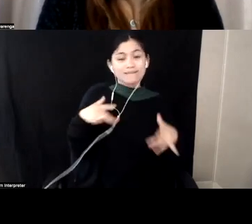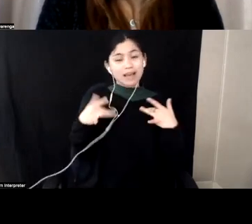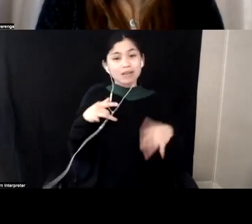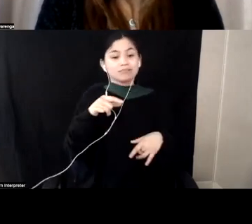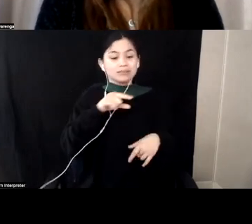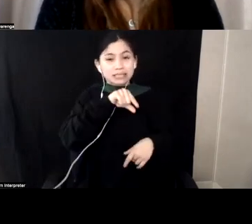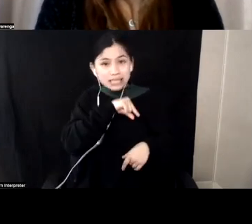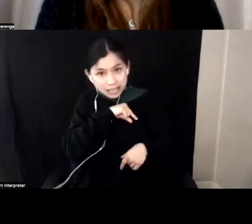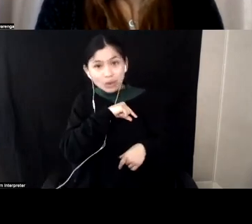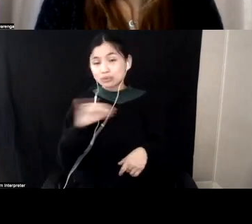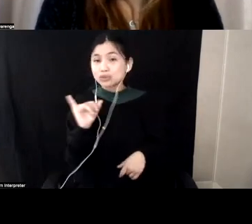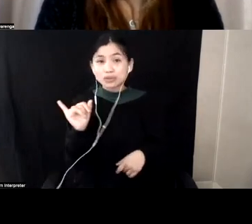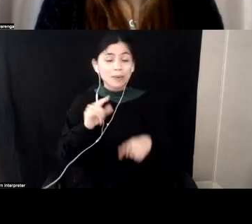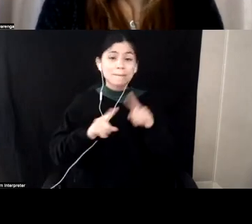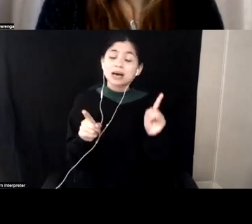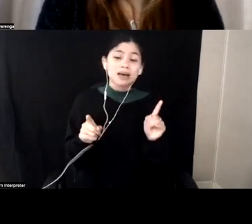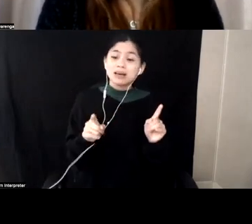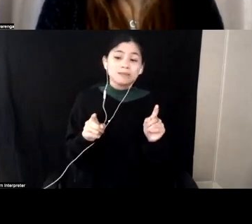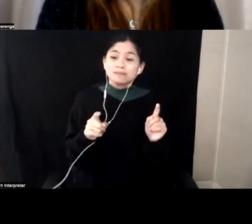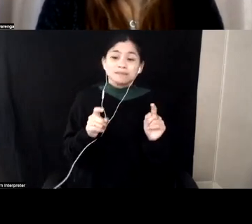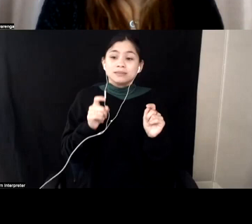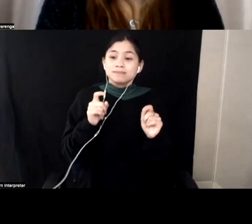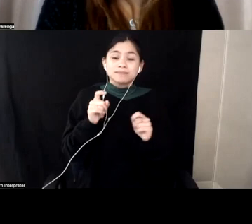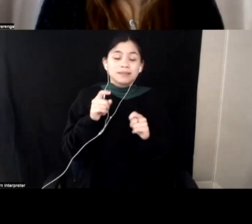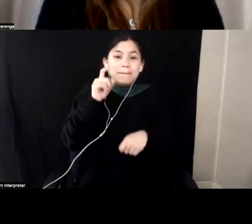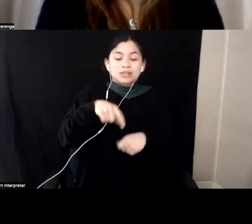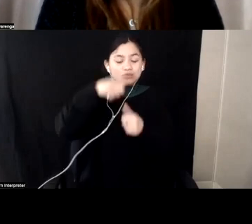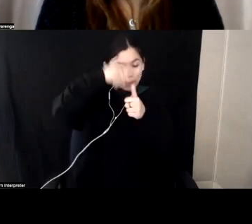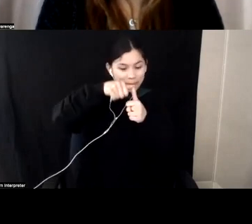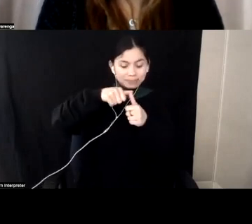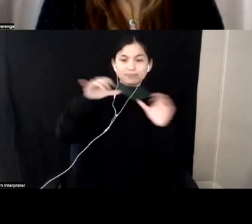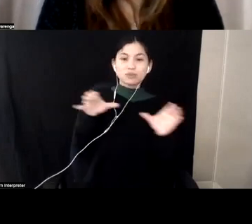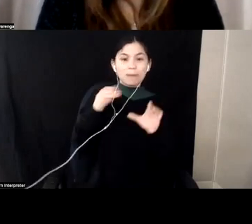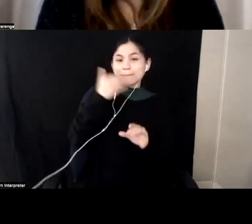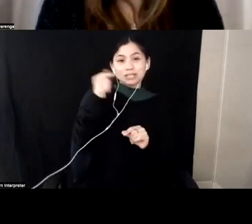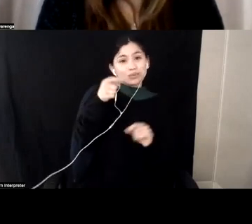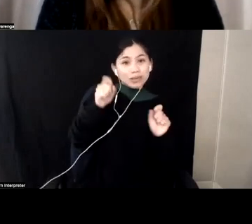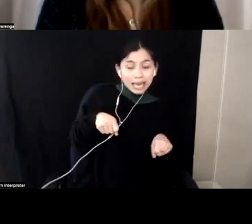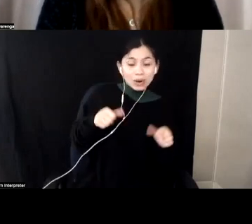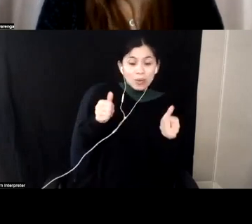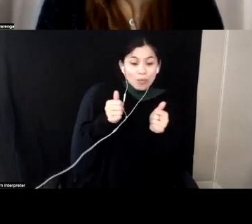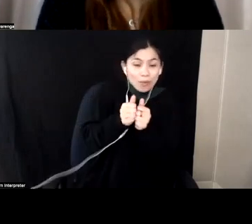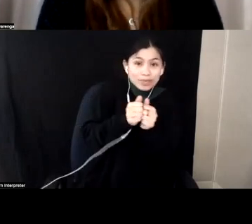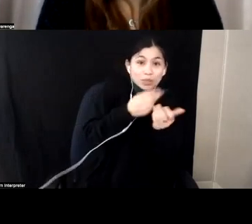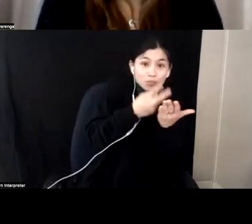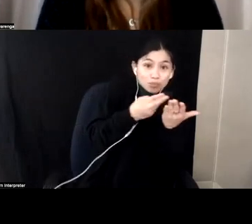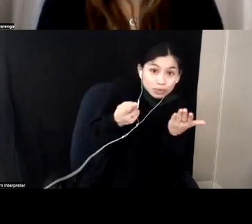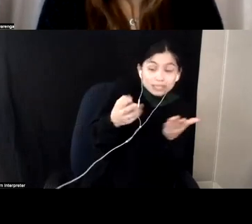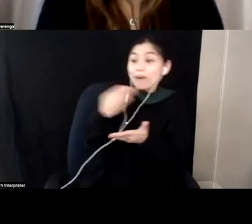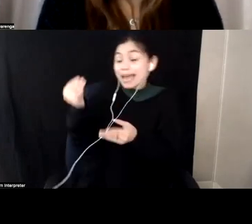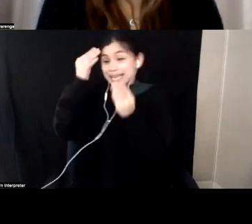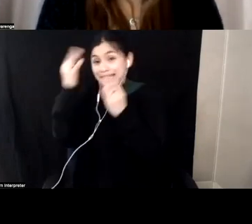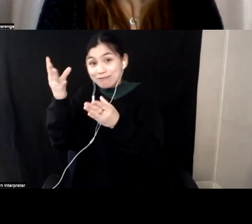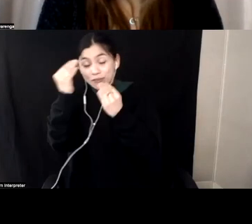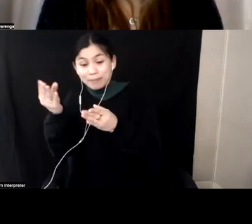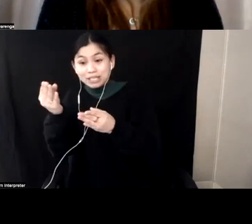time. And you just have to remember that you're doing the best you can with the resources and the information given to